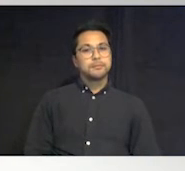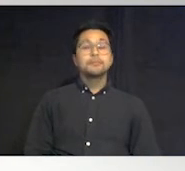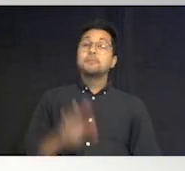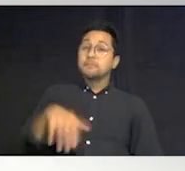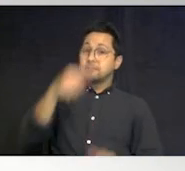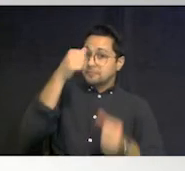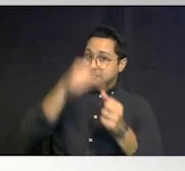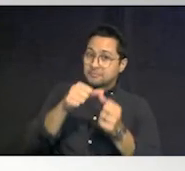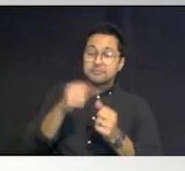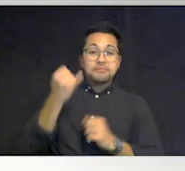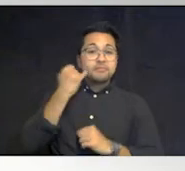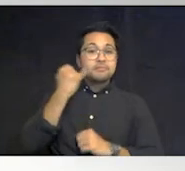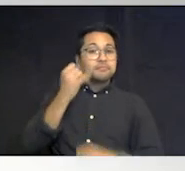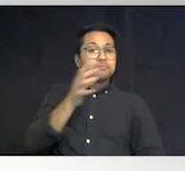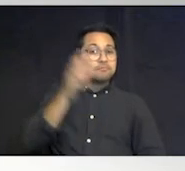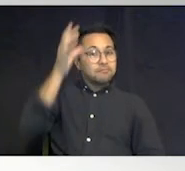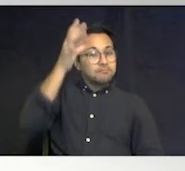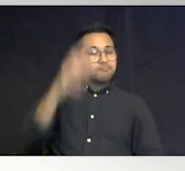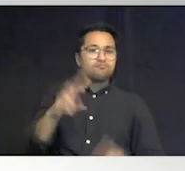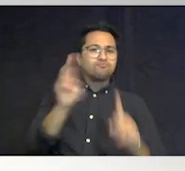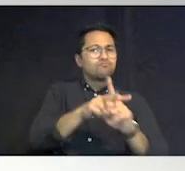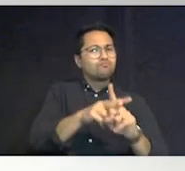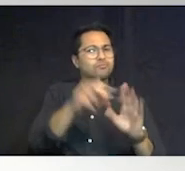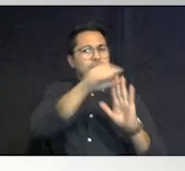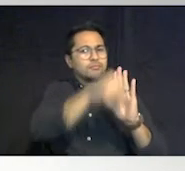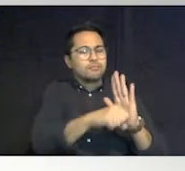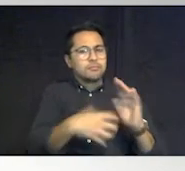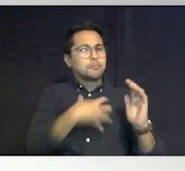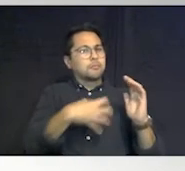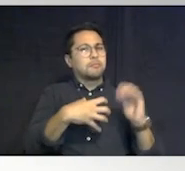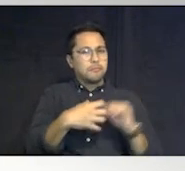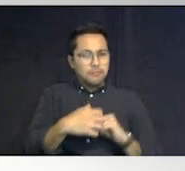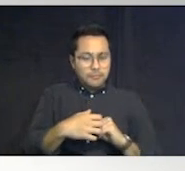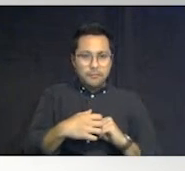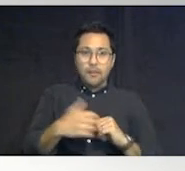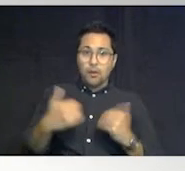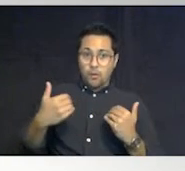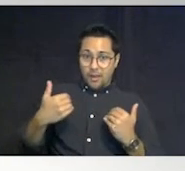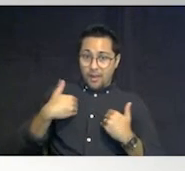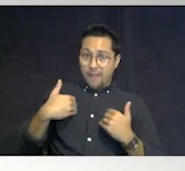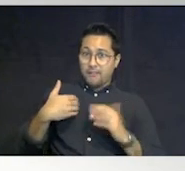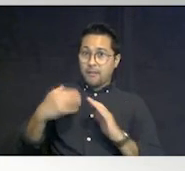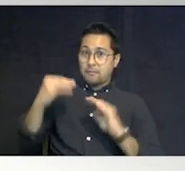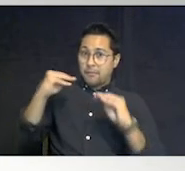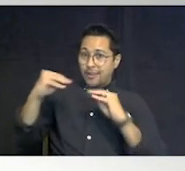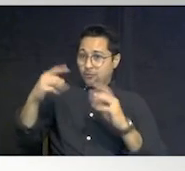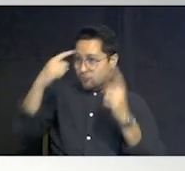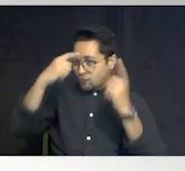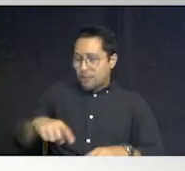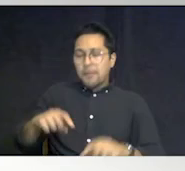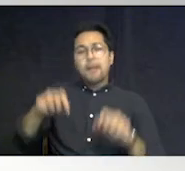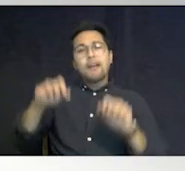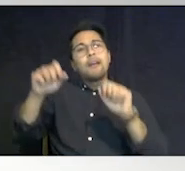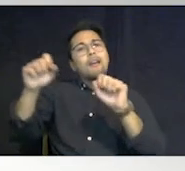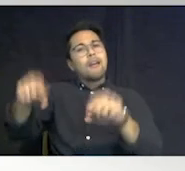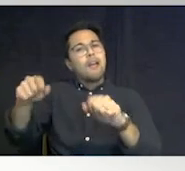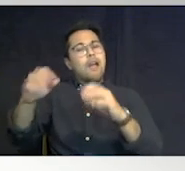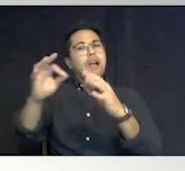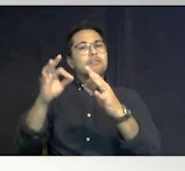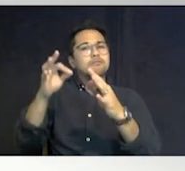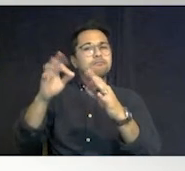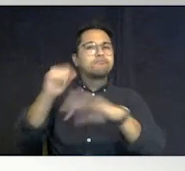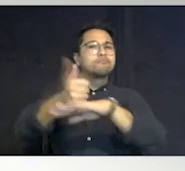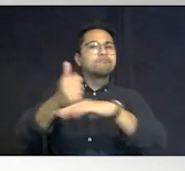Please note that if a parent files a state complaint and the issues are subject of a mediation agreement, they can reoccur at a later time if you choose to resolve